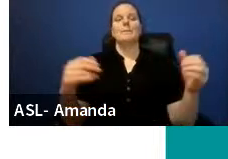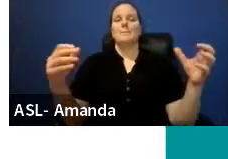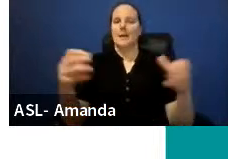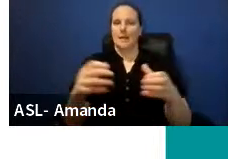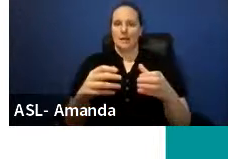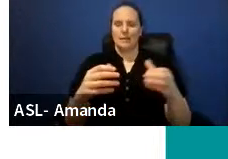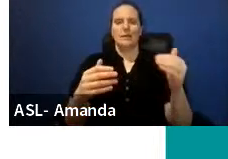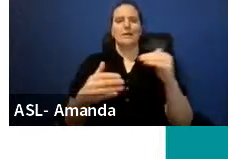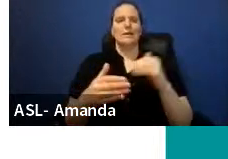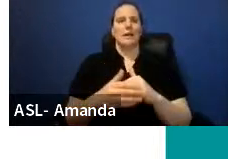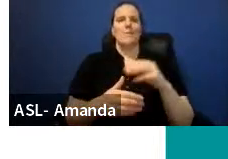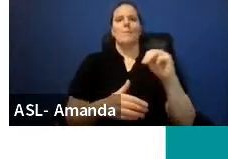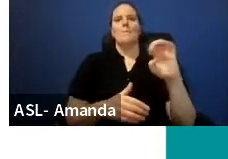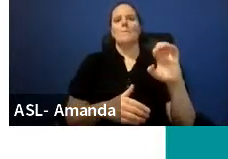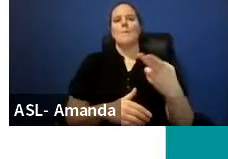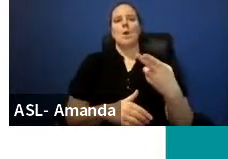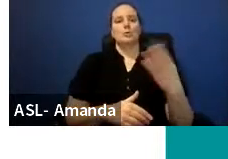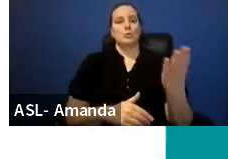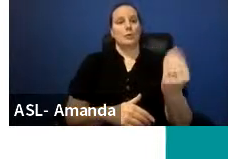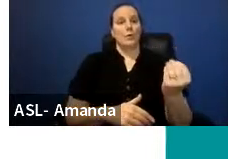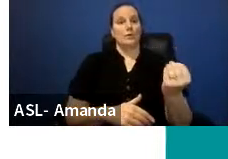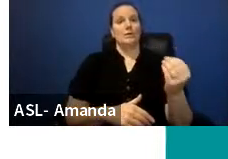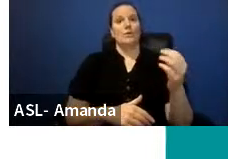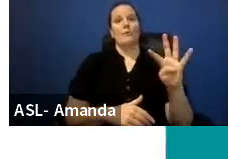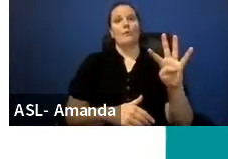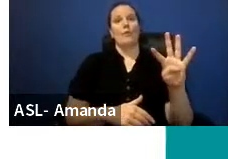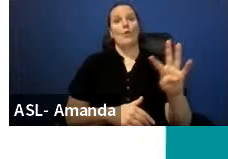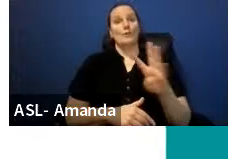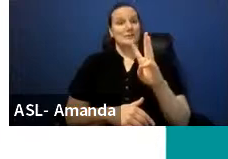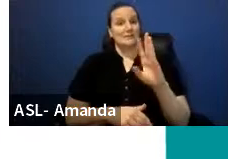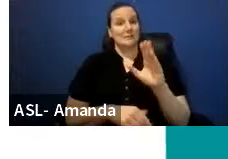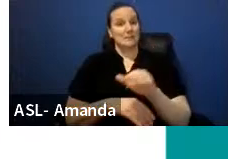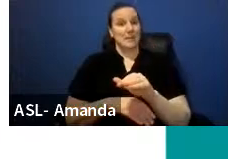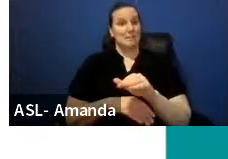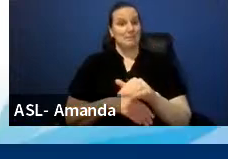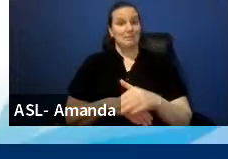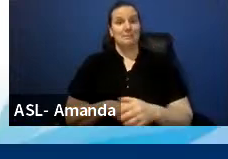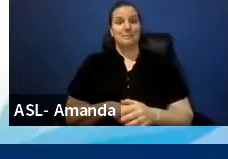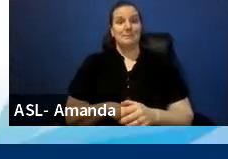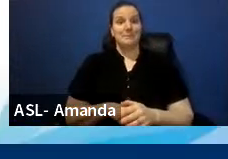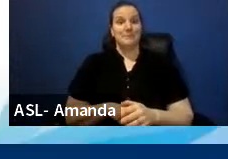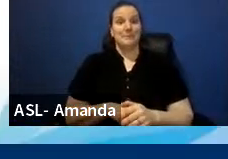again on March 14th from 4 to 6 p.m.